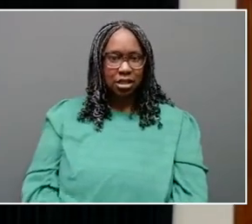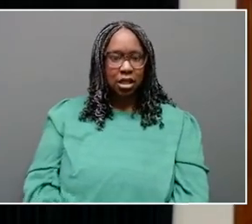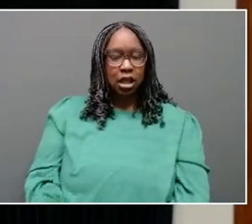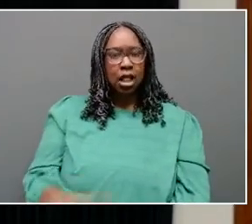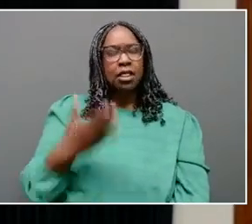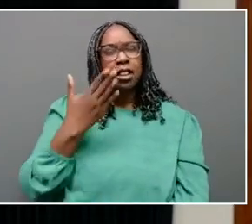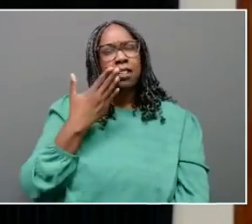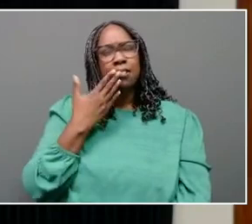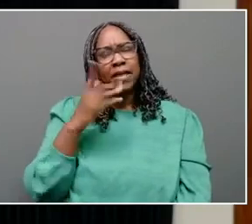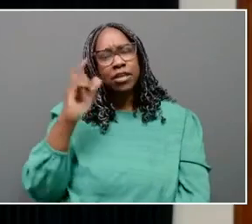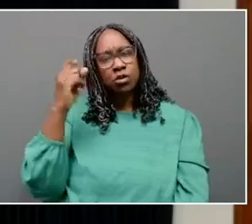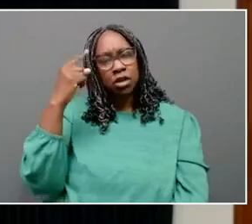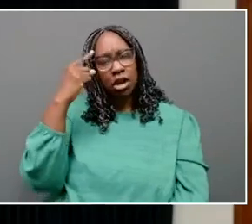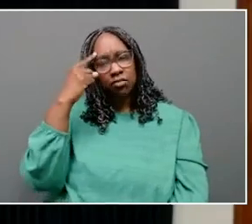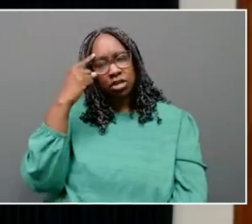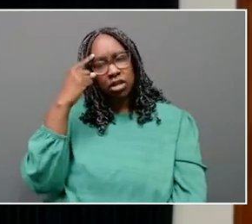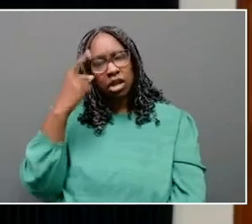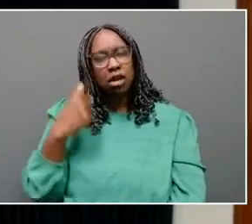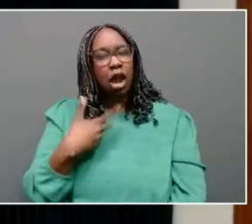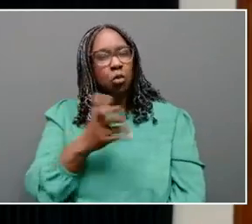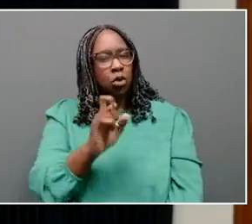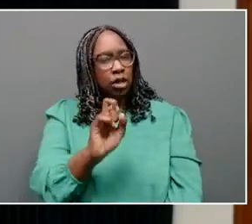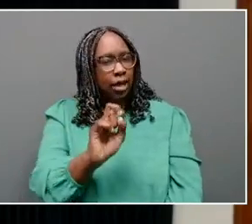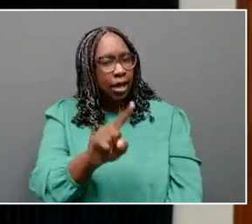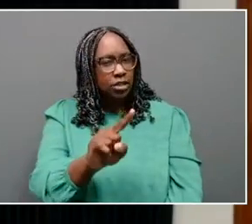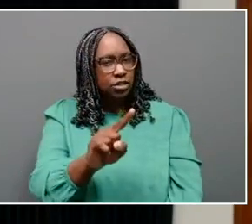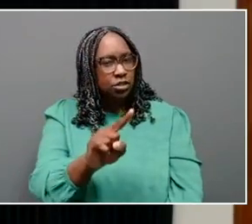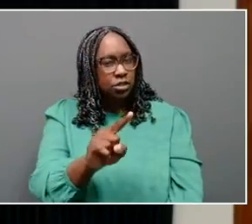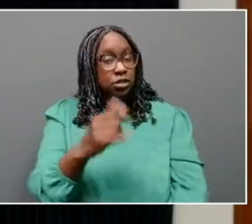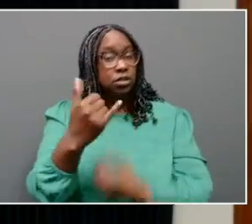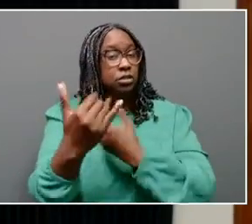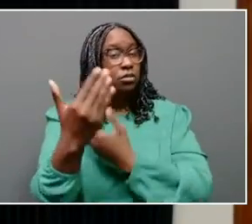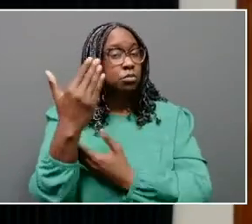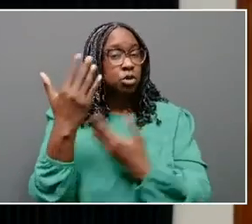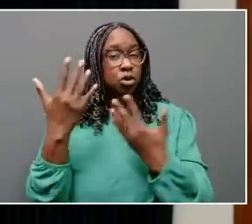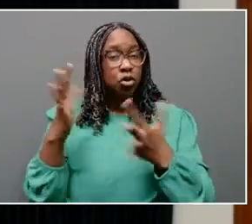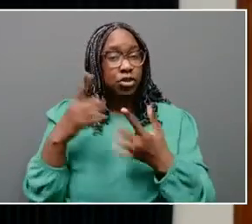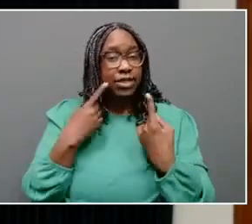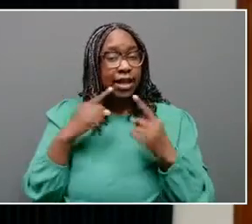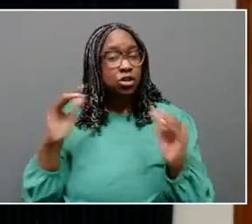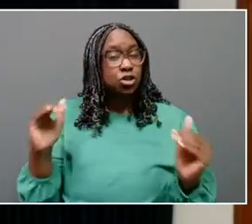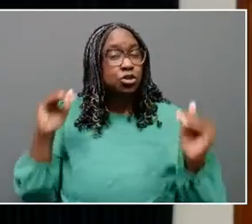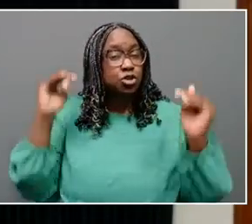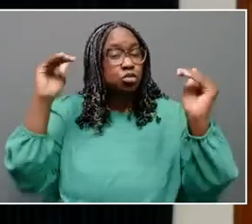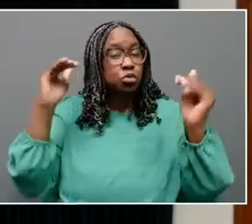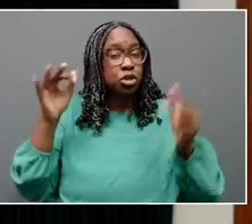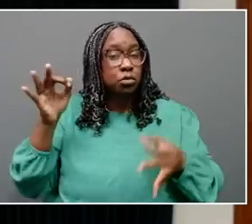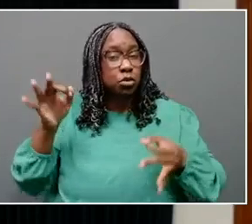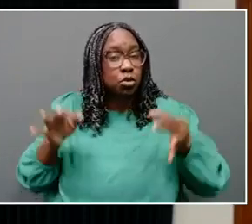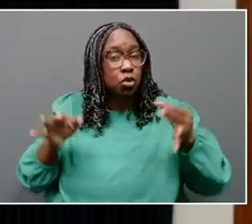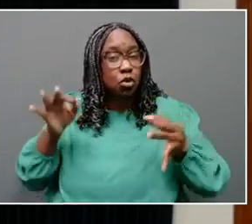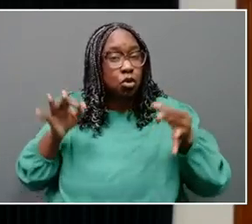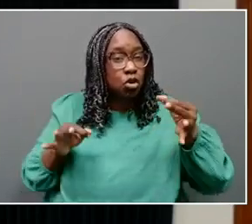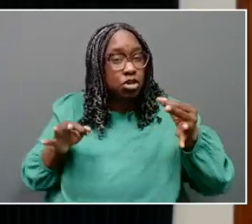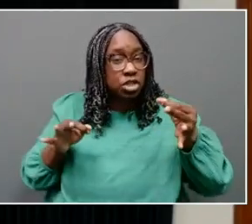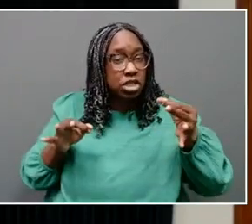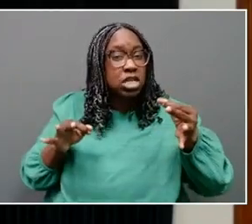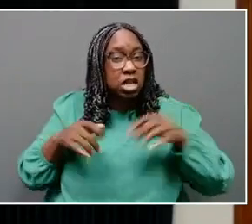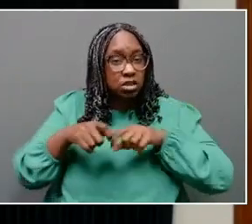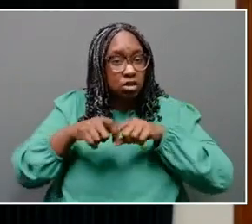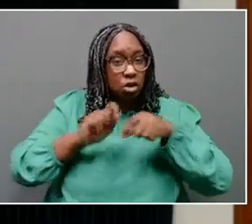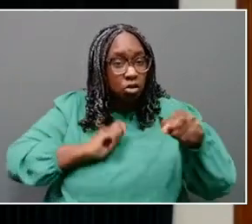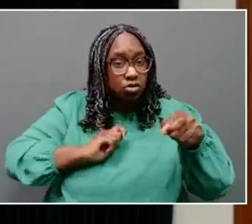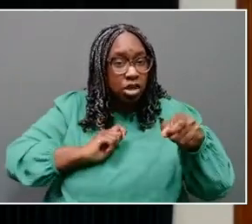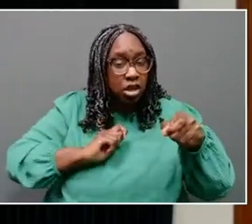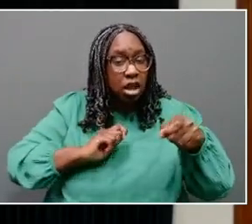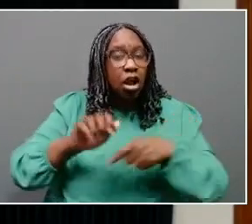So I wanted to ask you today, actually this morning, it was announced that the Supreme Court has overturned affirmative action